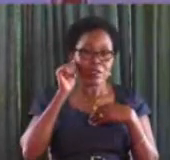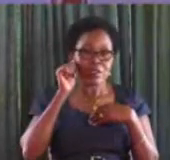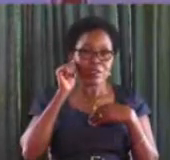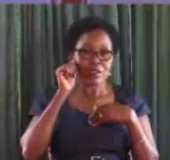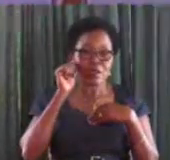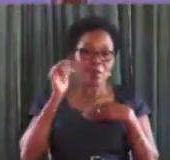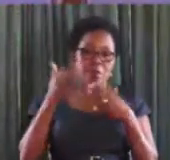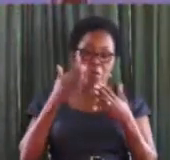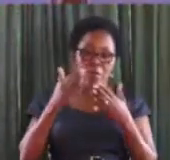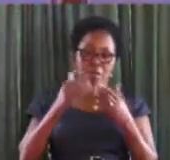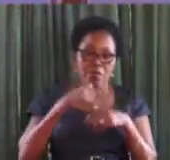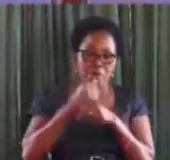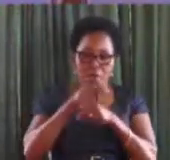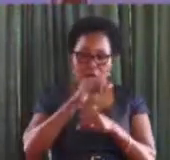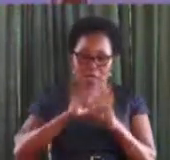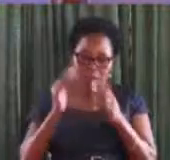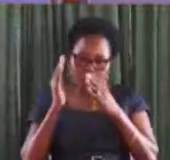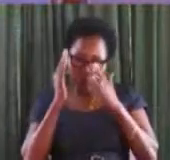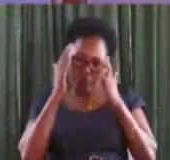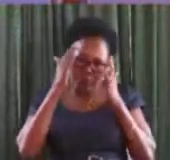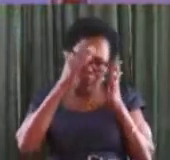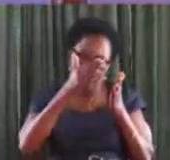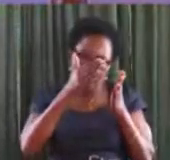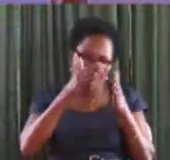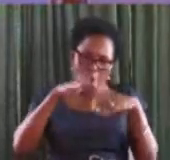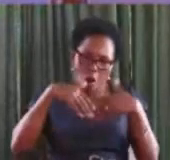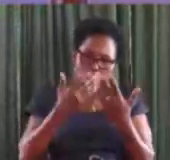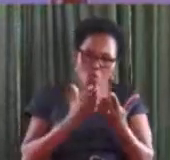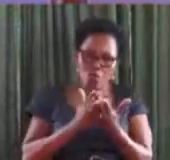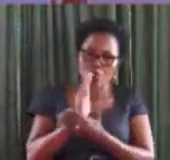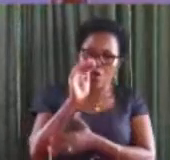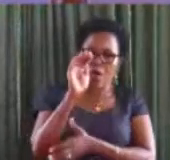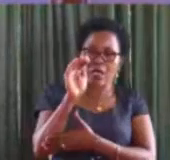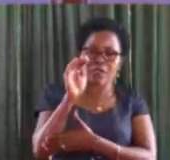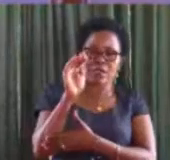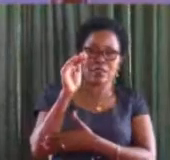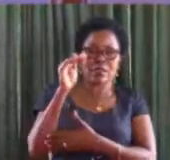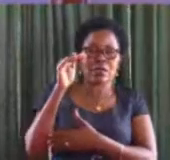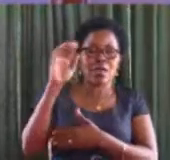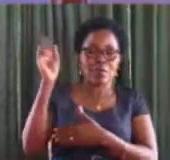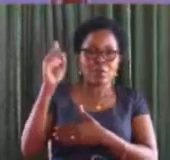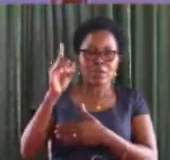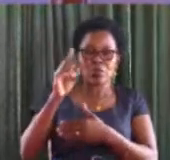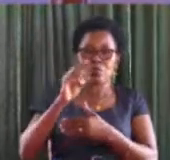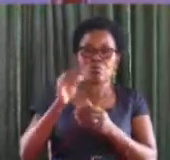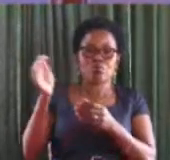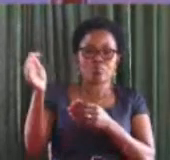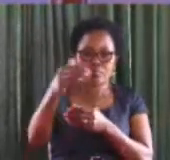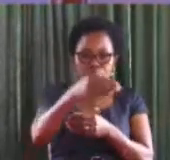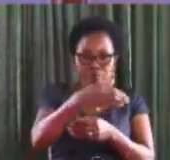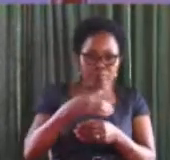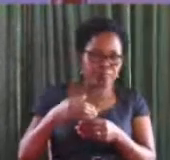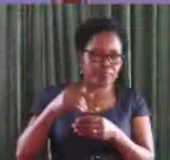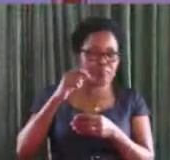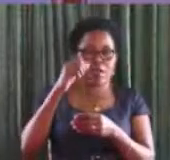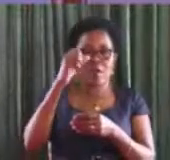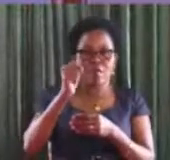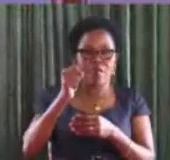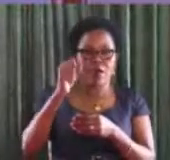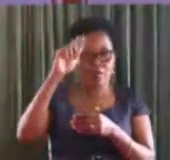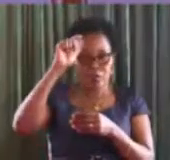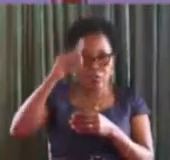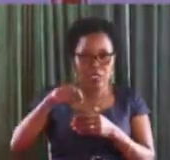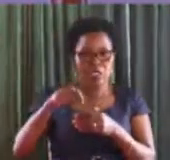our attention to them by asking the president to constitute a 5-judge bench to resolve the